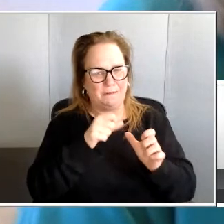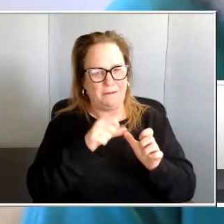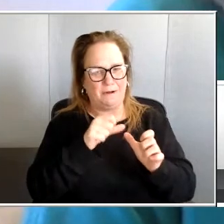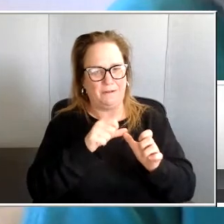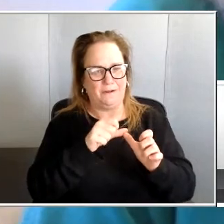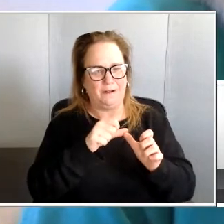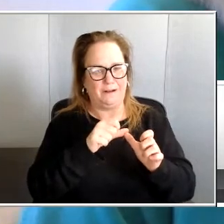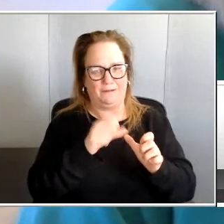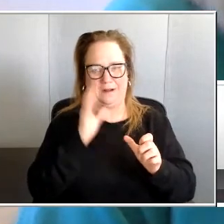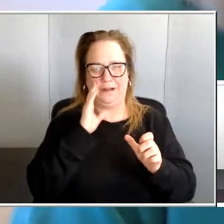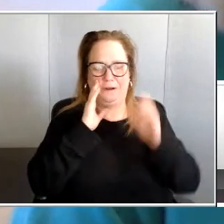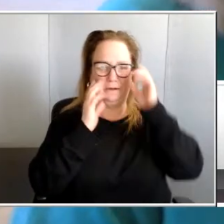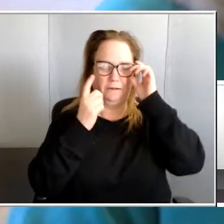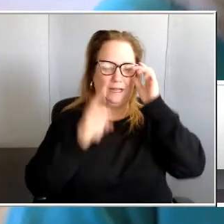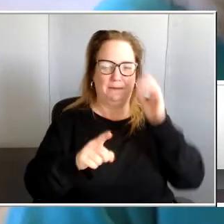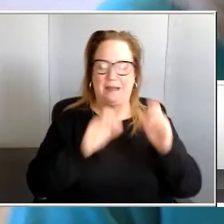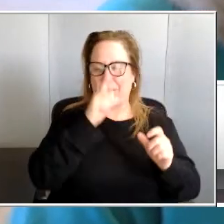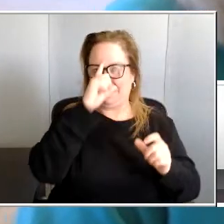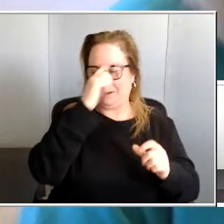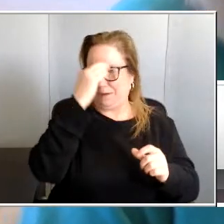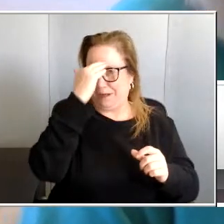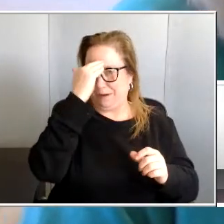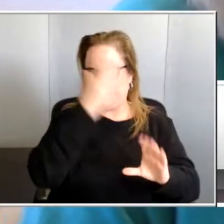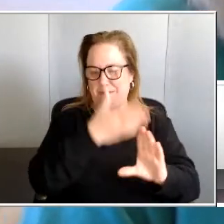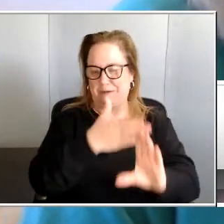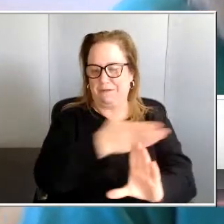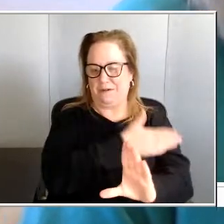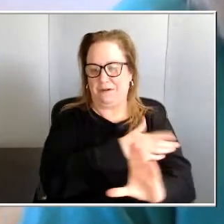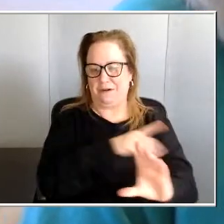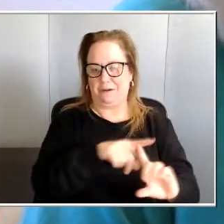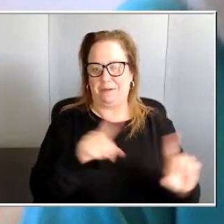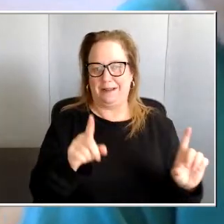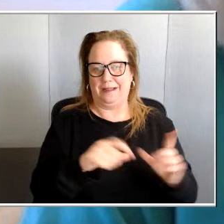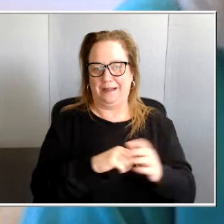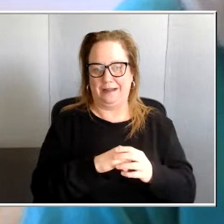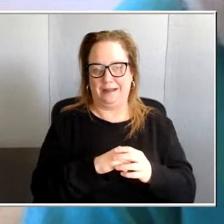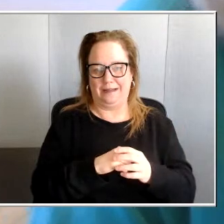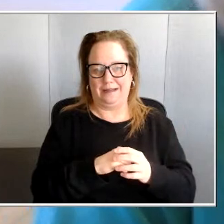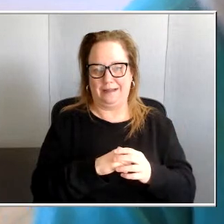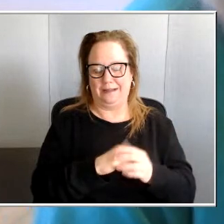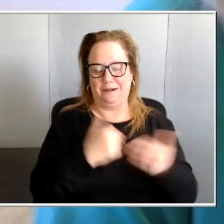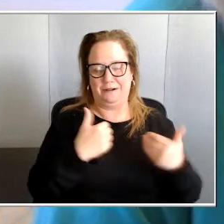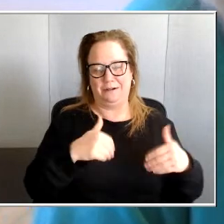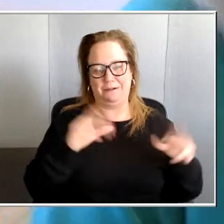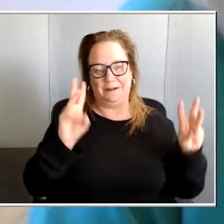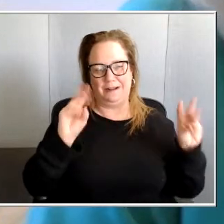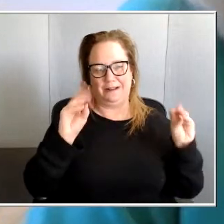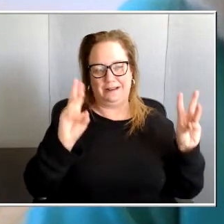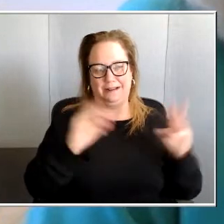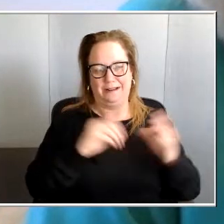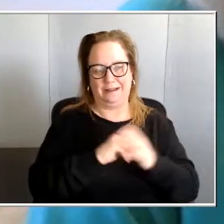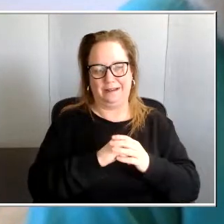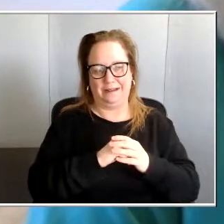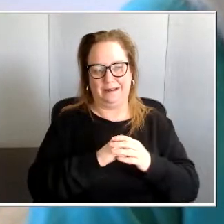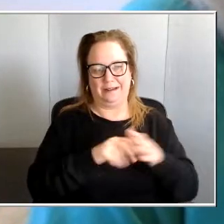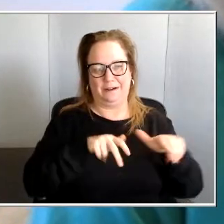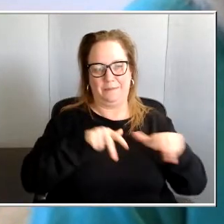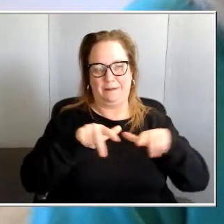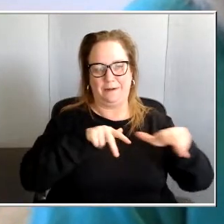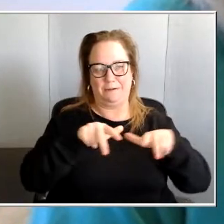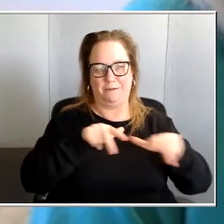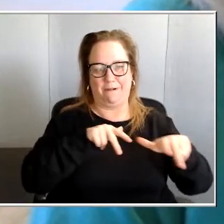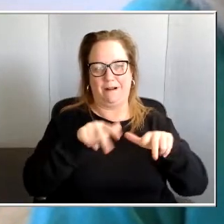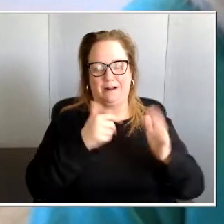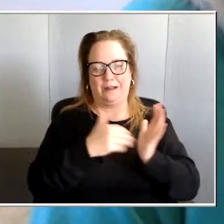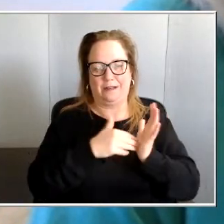an idea. I don't think so. But oh my goodness, just her being able to walk, because she